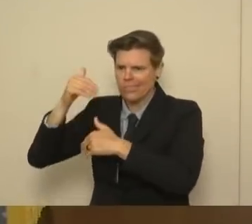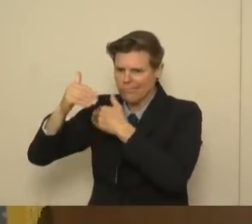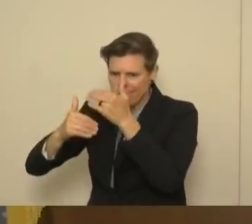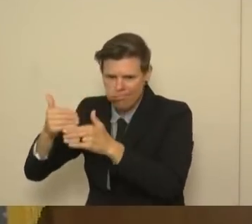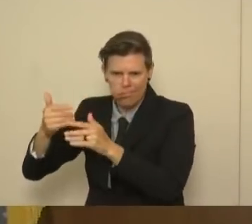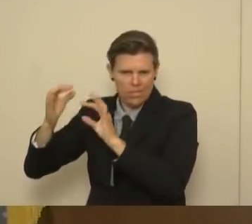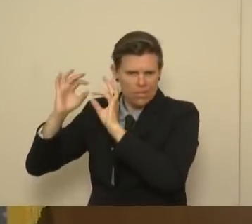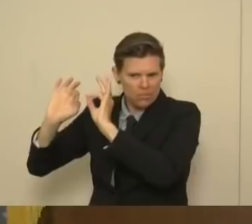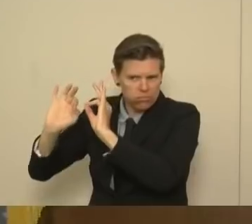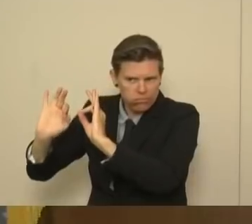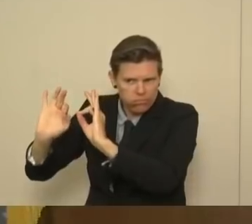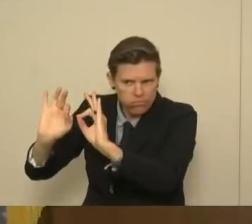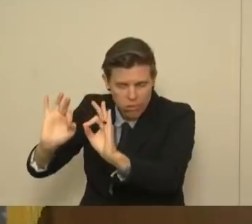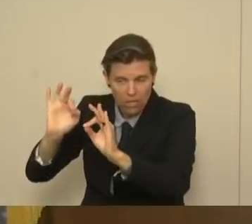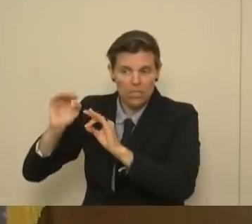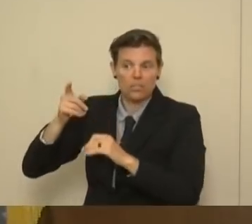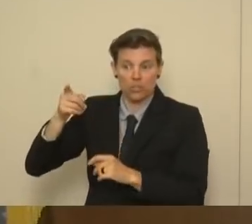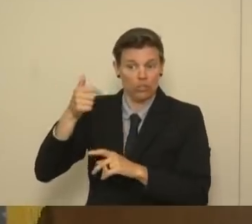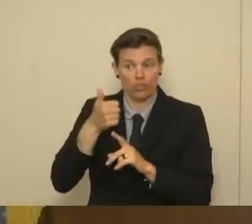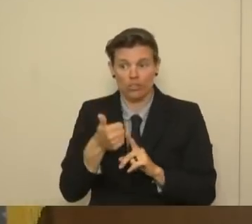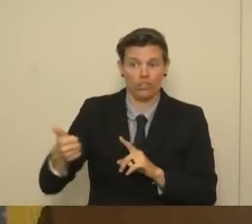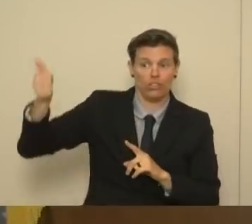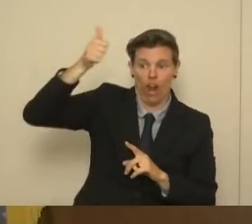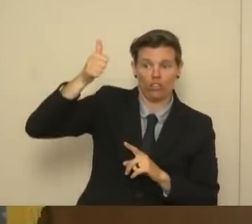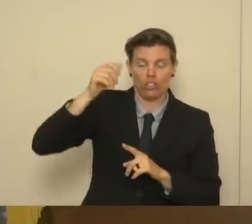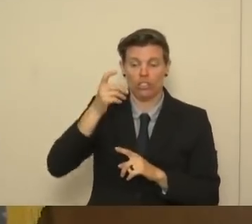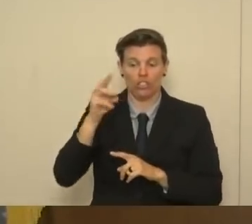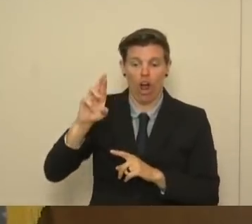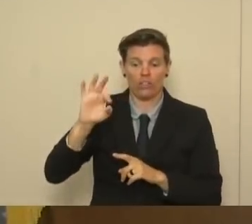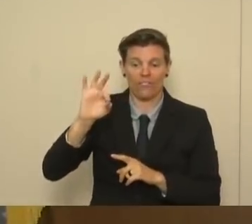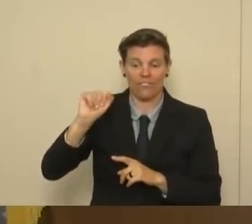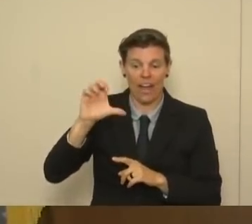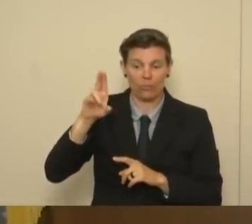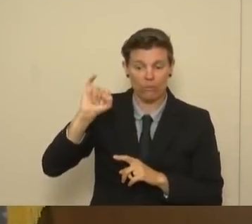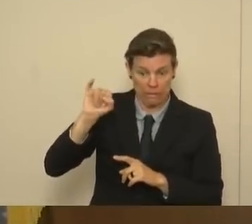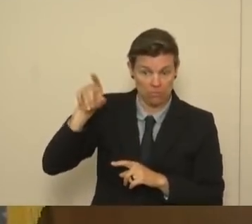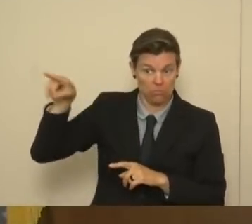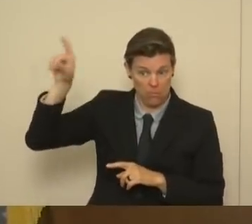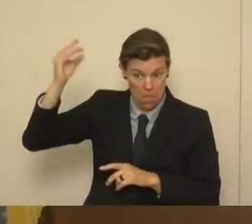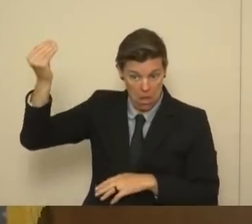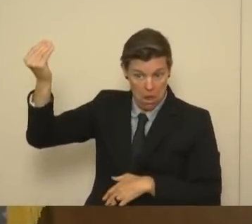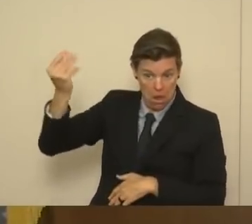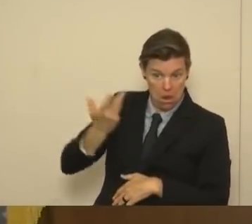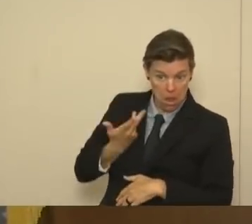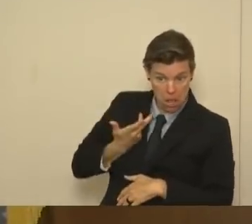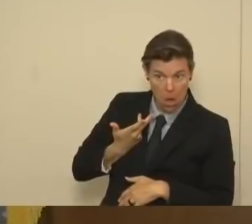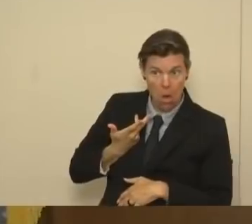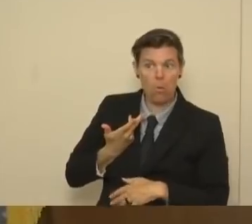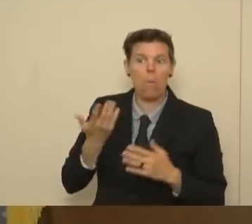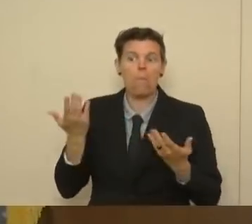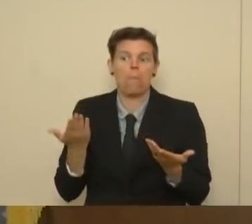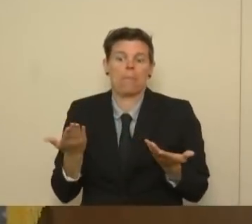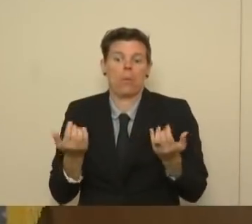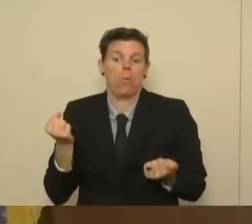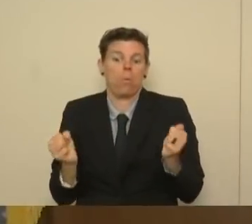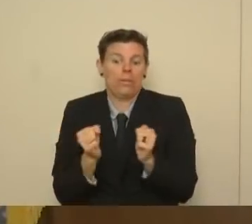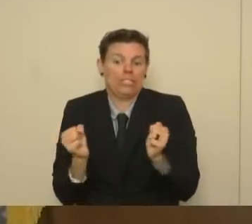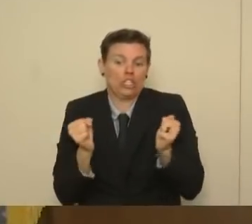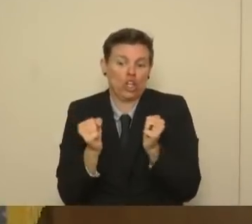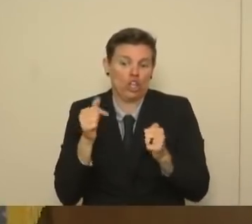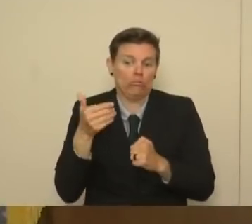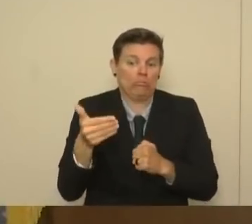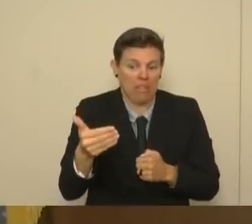be cautiously optimistic that in the winter, you know, we'll have a vaccine available. How much of it and where it's going to